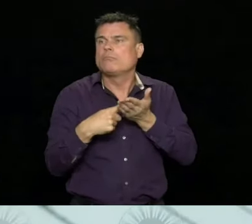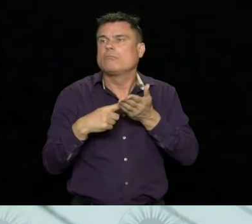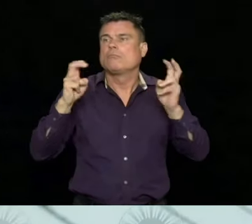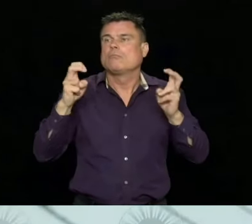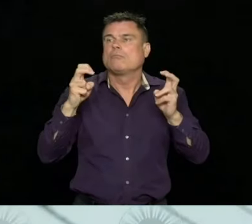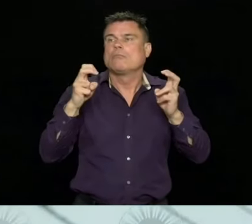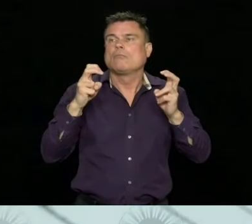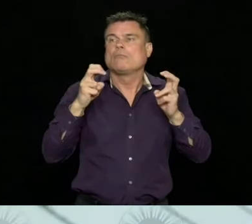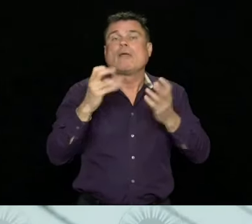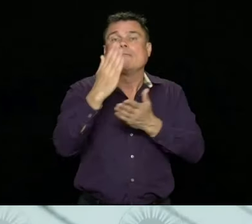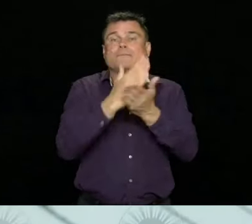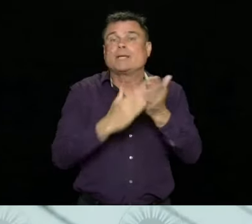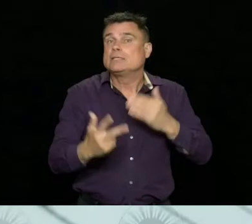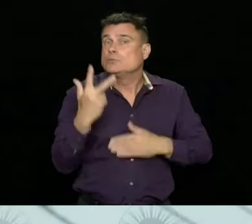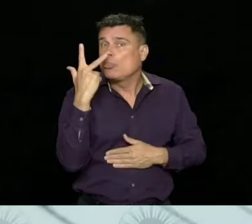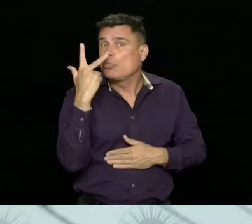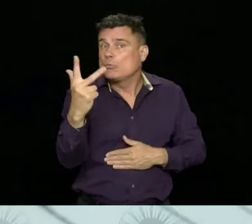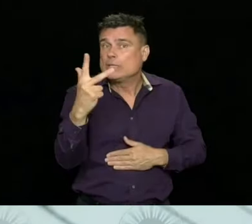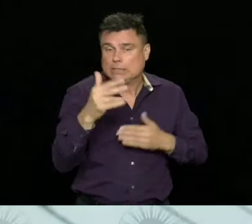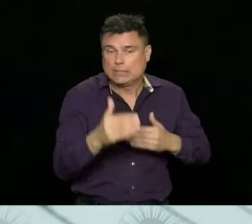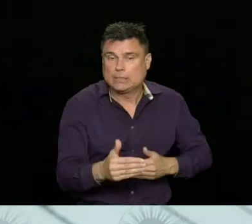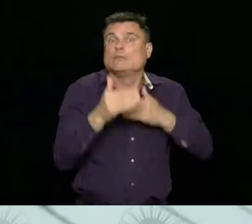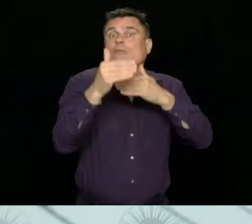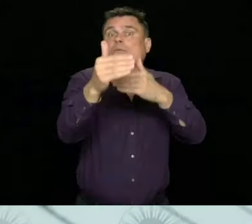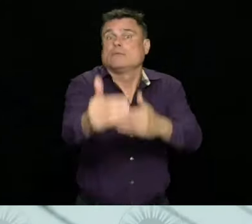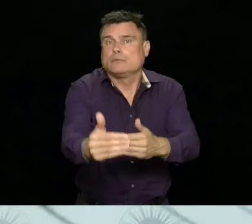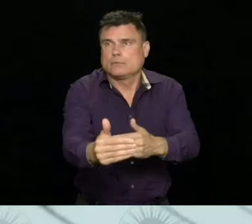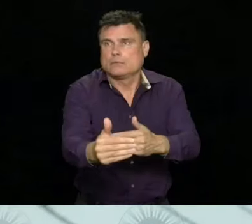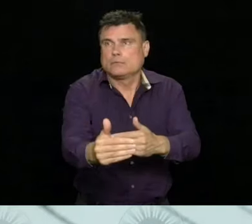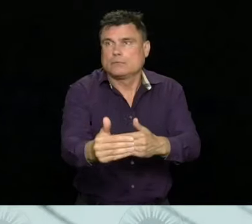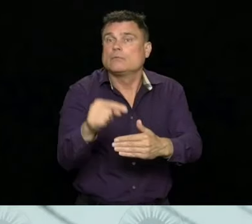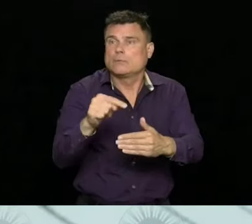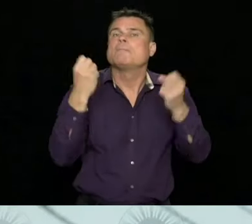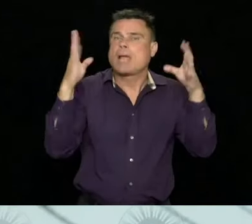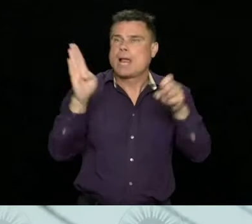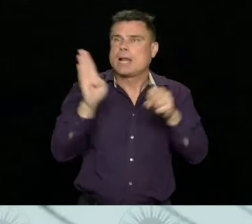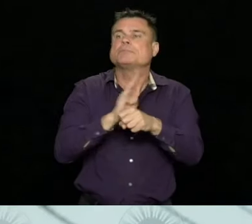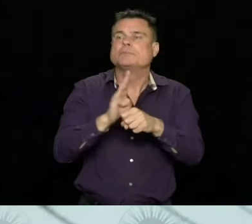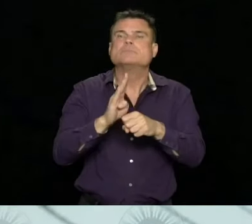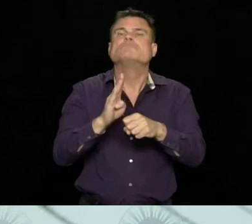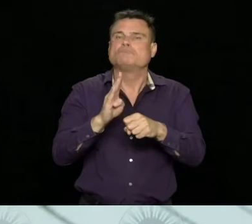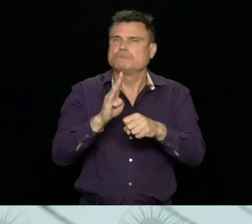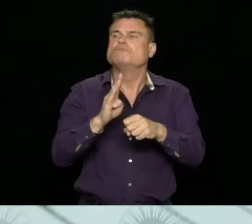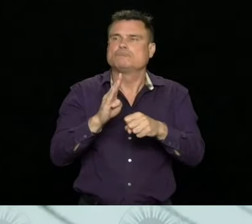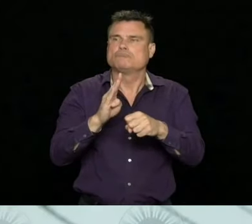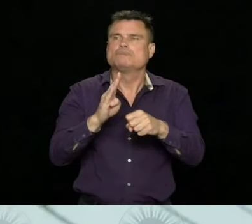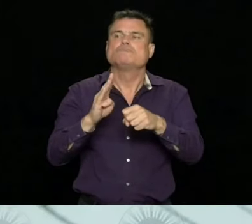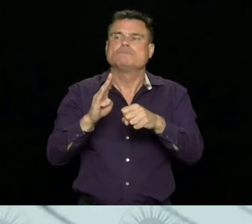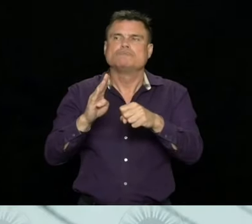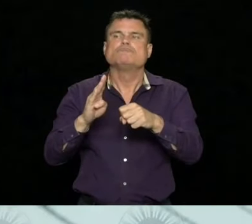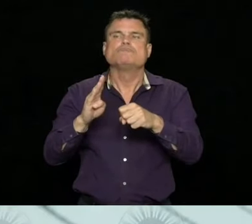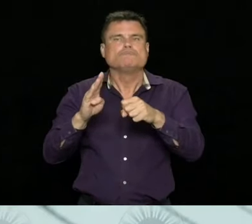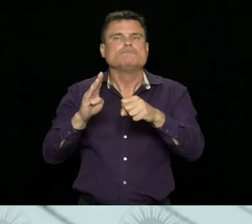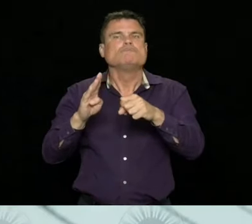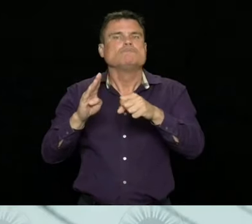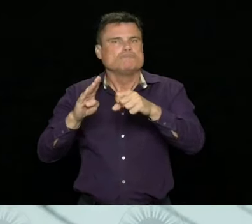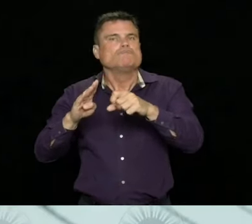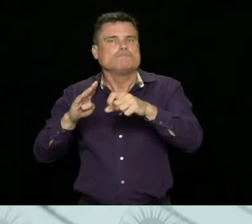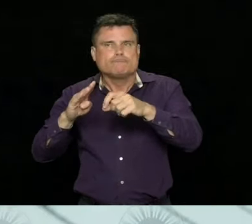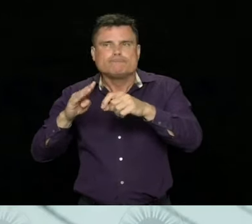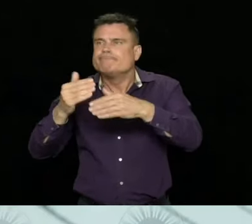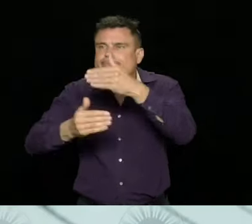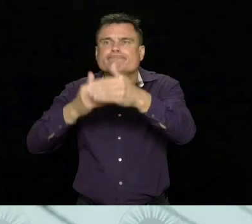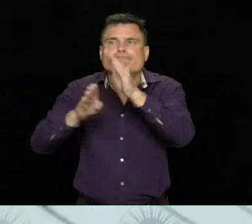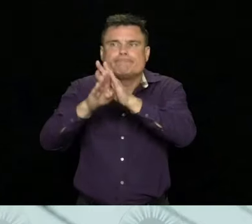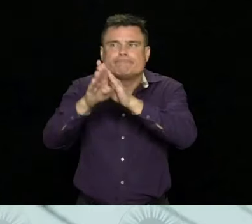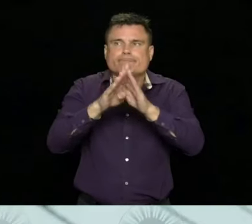those guidelines, and those guidelines are being developed now in conjunction with the organizations and safety organizations